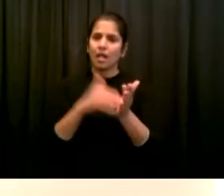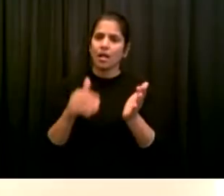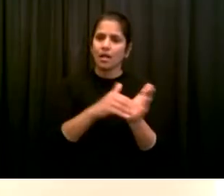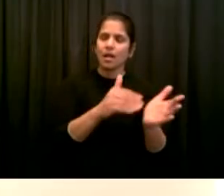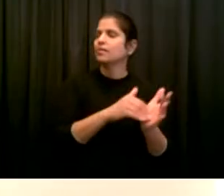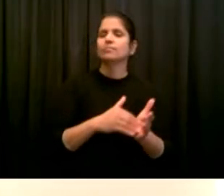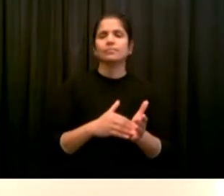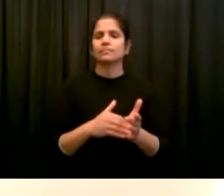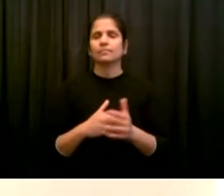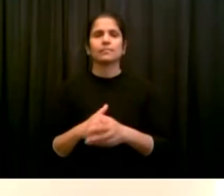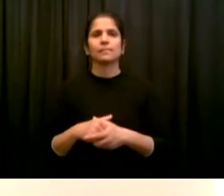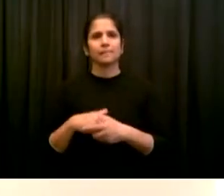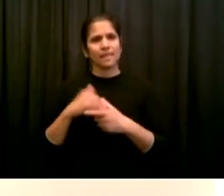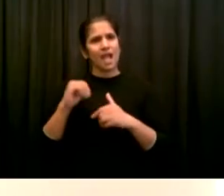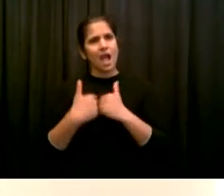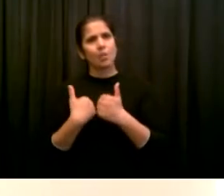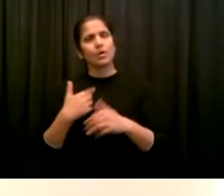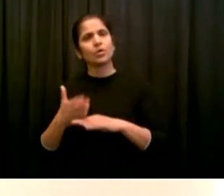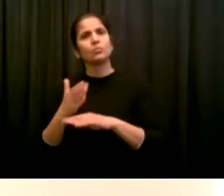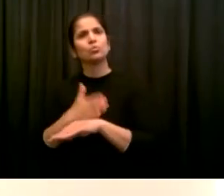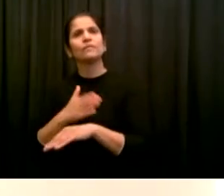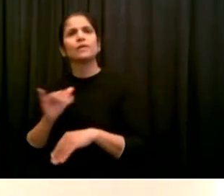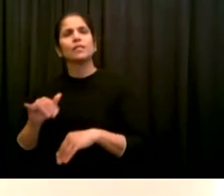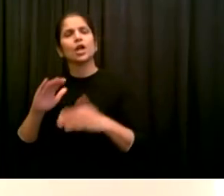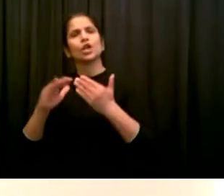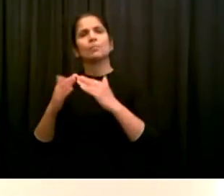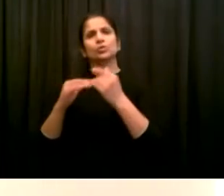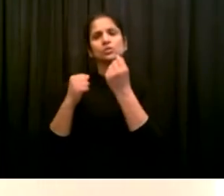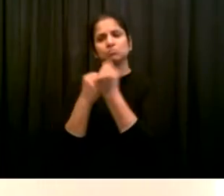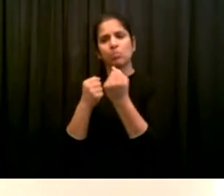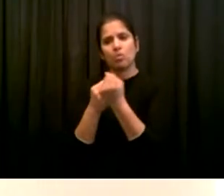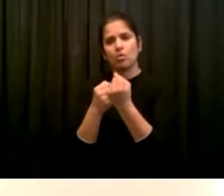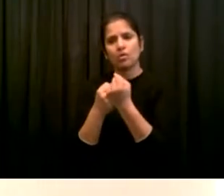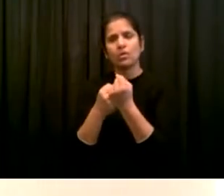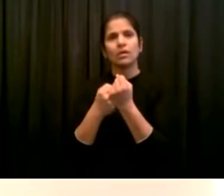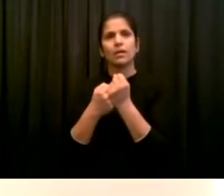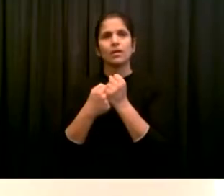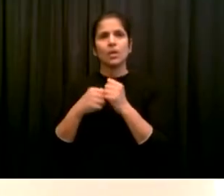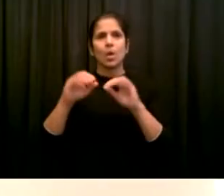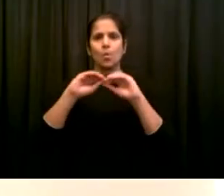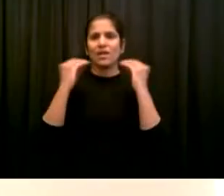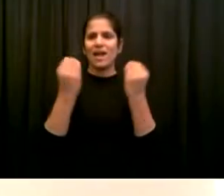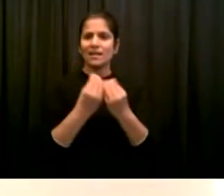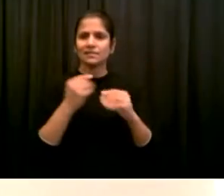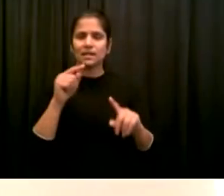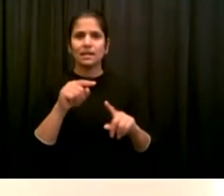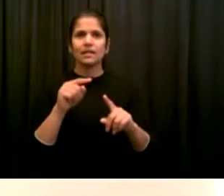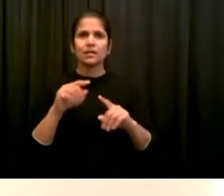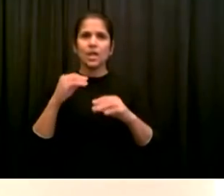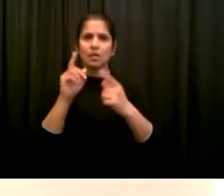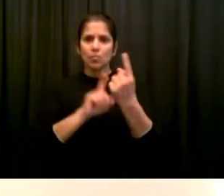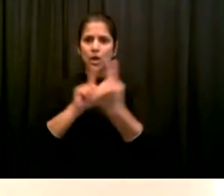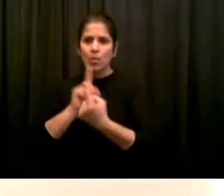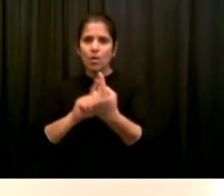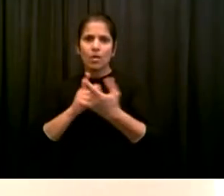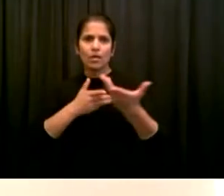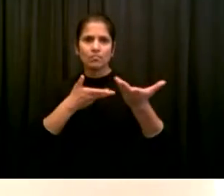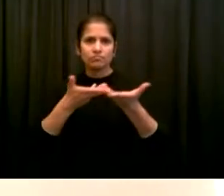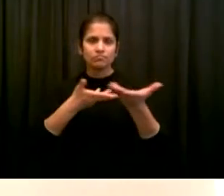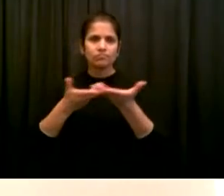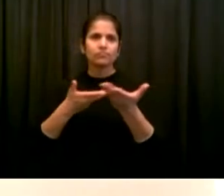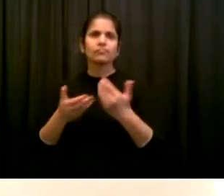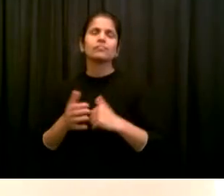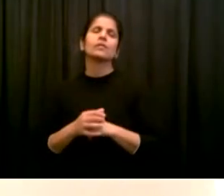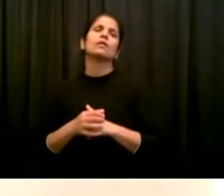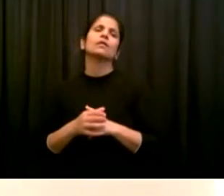organizations, faith-based institutions that are working with these individuals and their families. What more can be done to make sure that